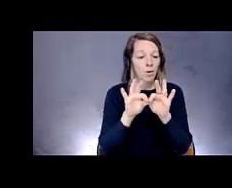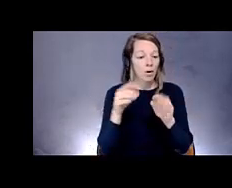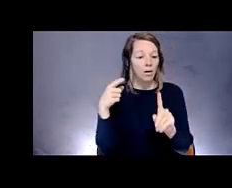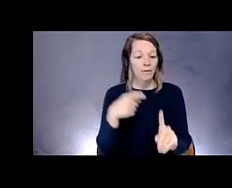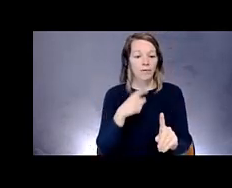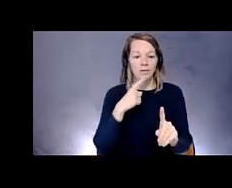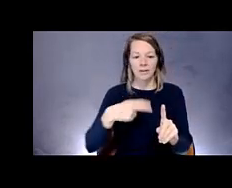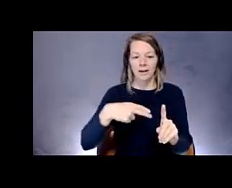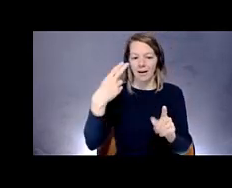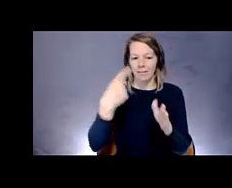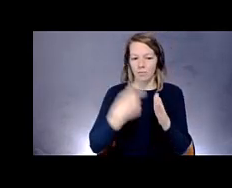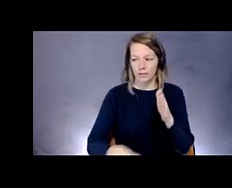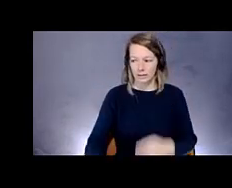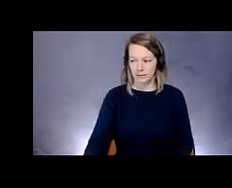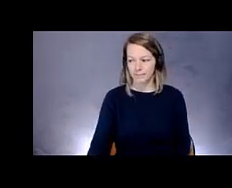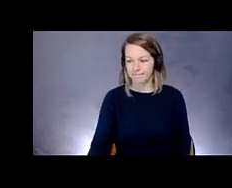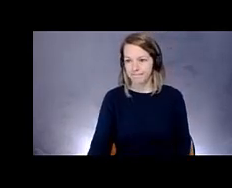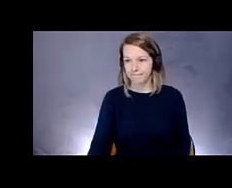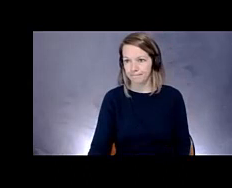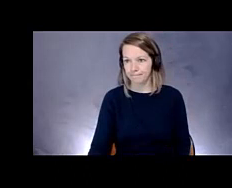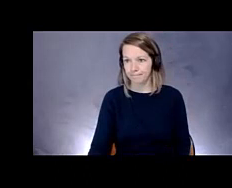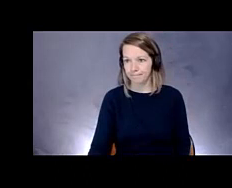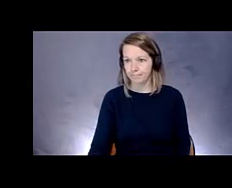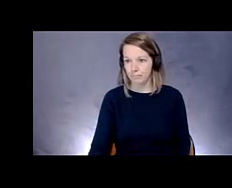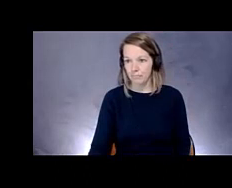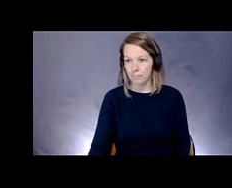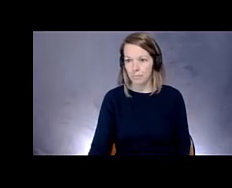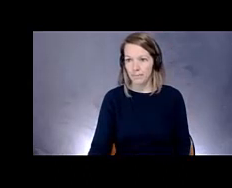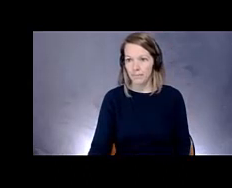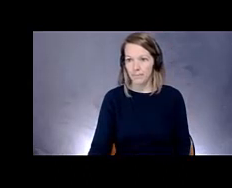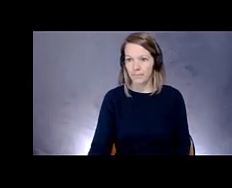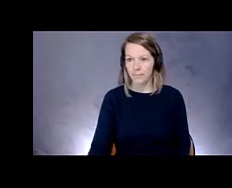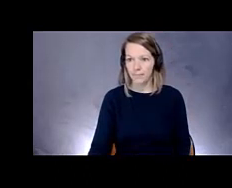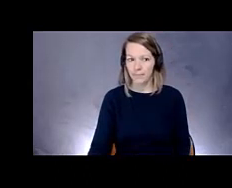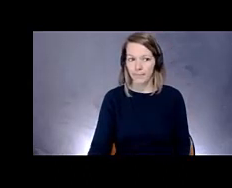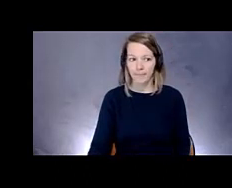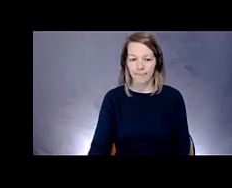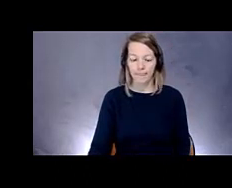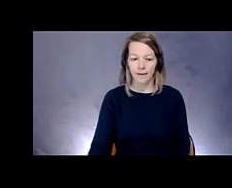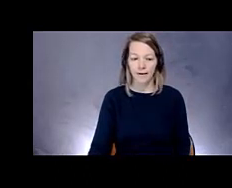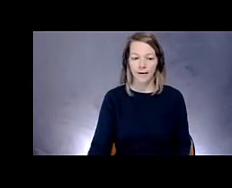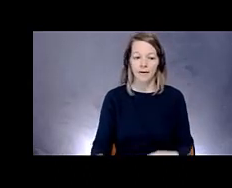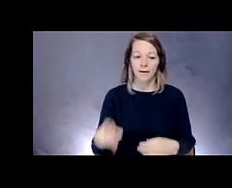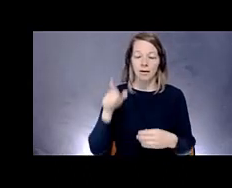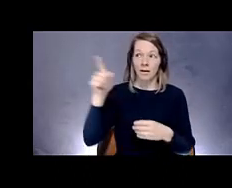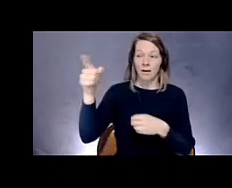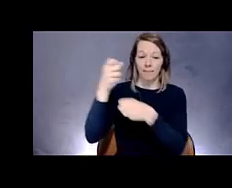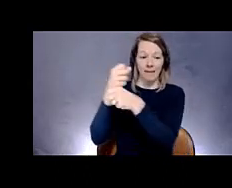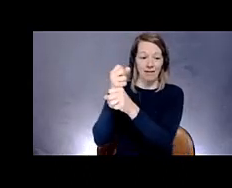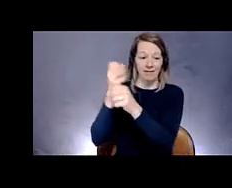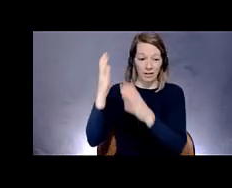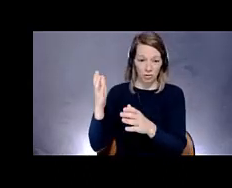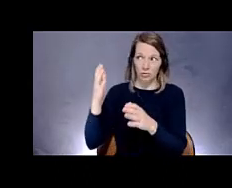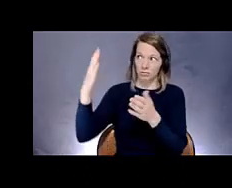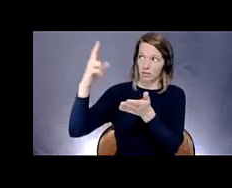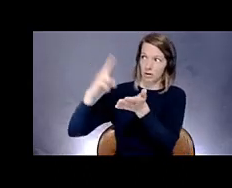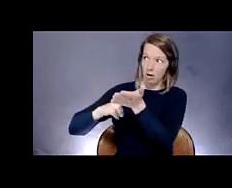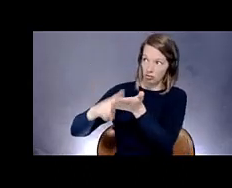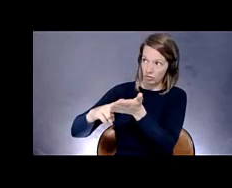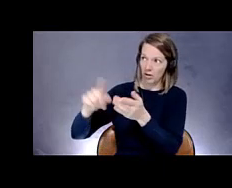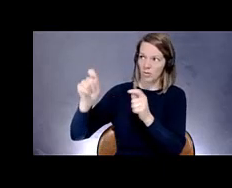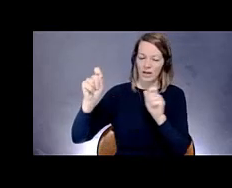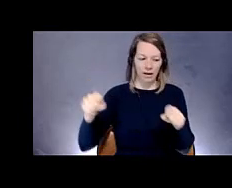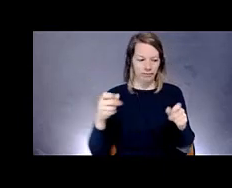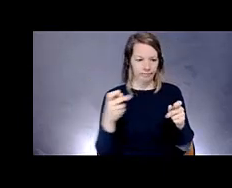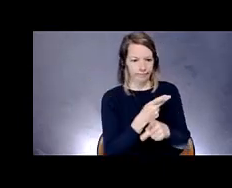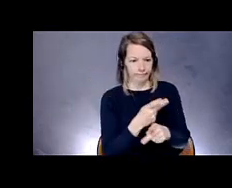high prices. Through the contracts with manufacturers, we're able to tie the ultimate drug costs to our members'